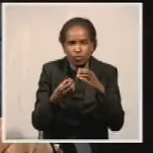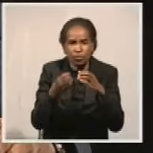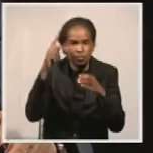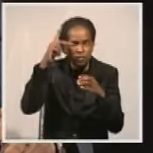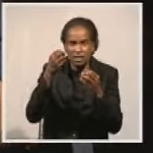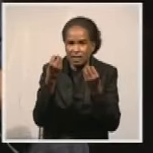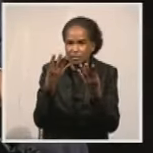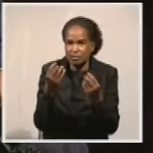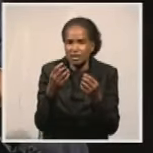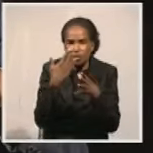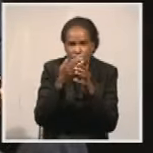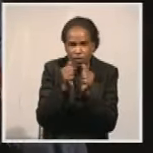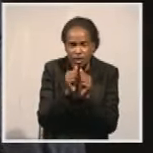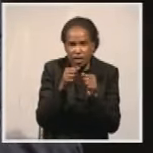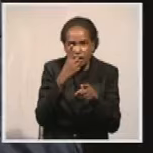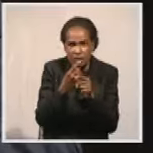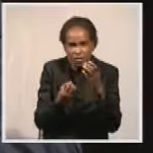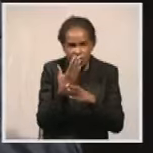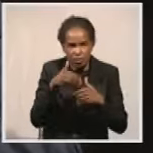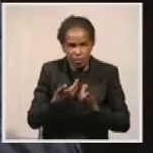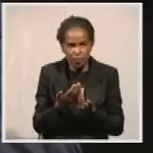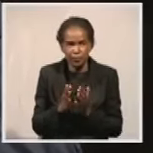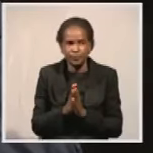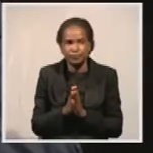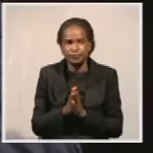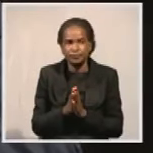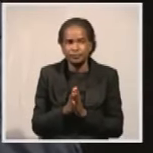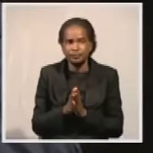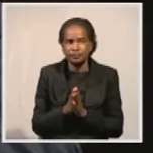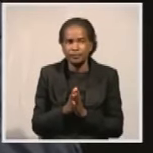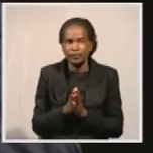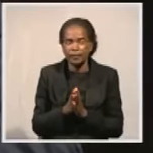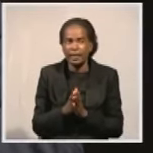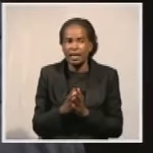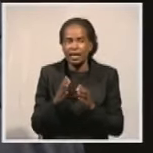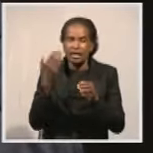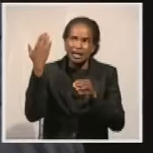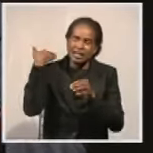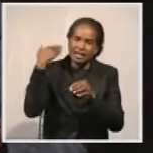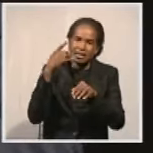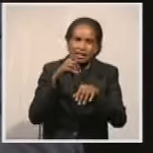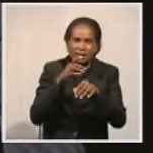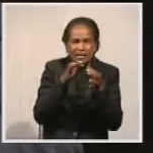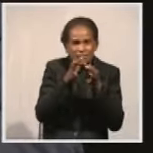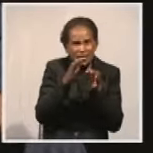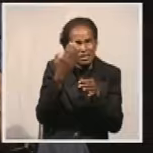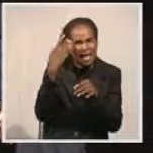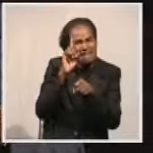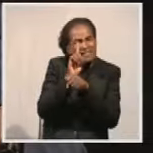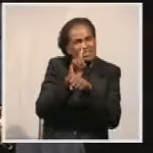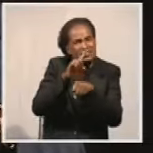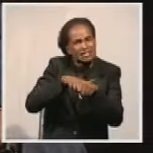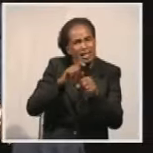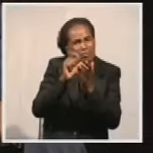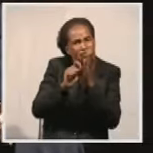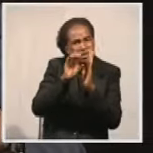formed. Before you sit down for the Constituent Assembly, take us through some of the conversations that were happening